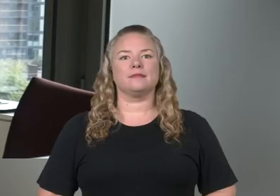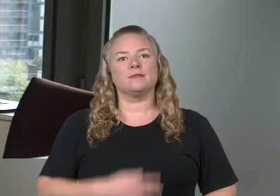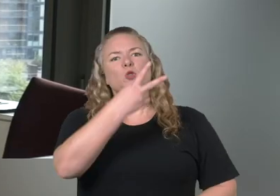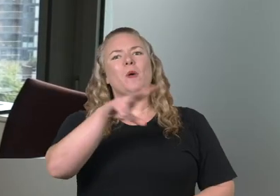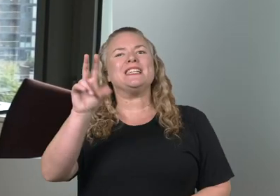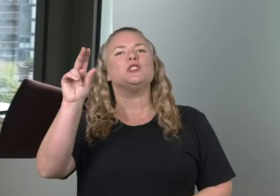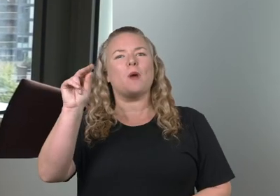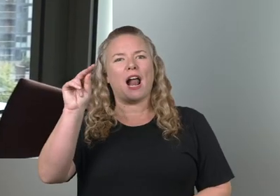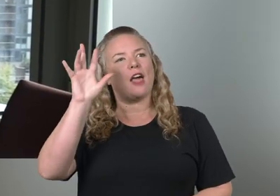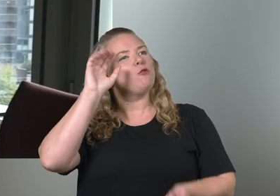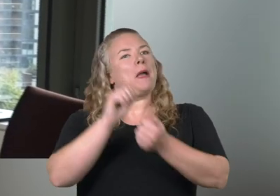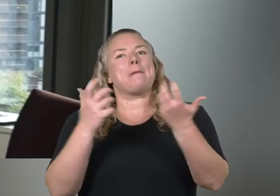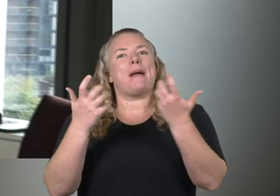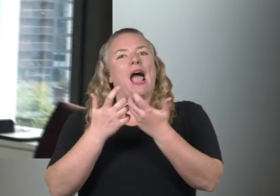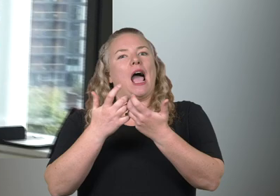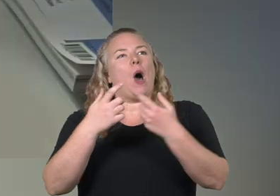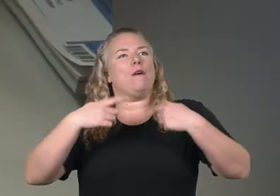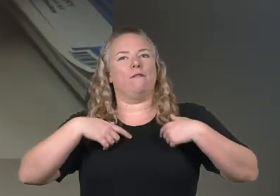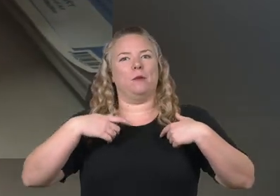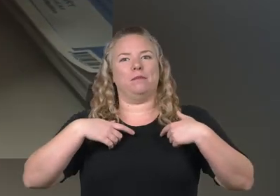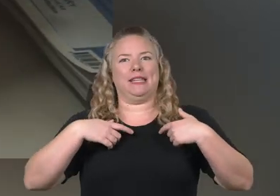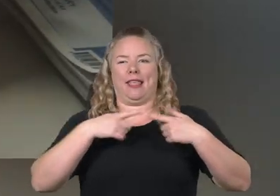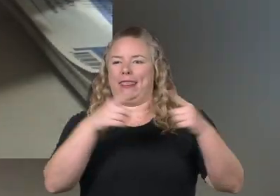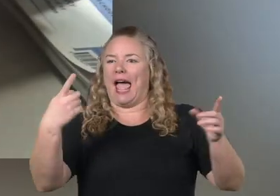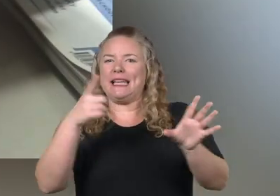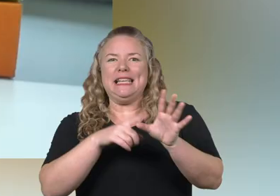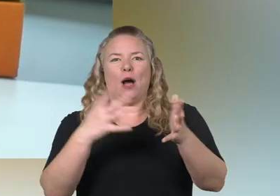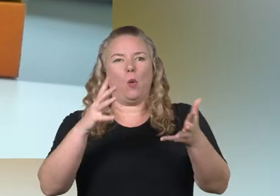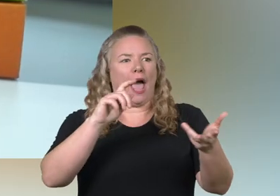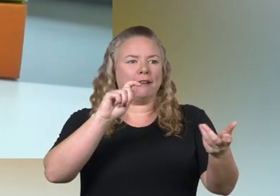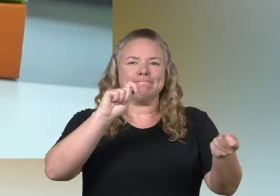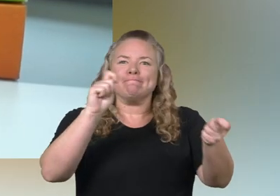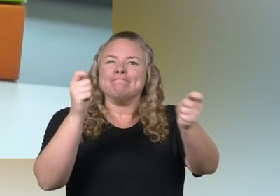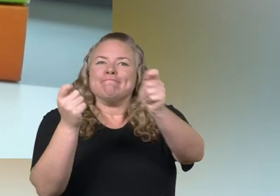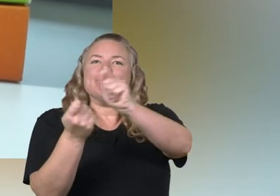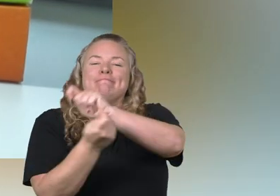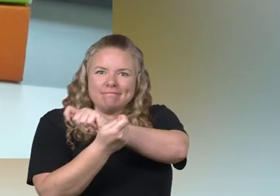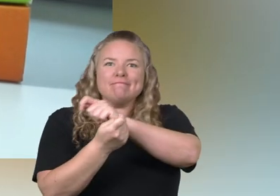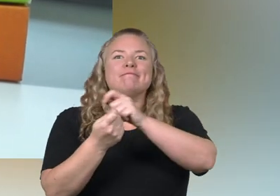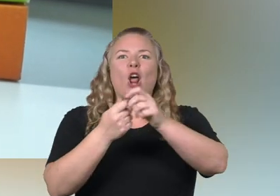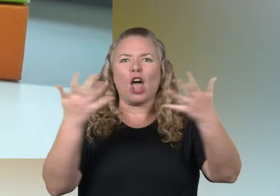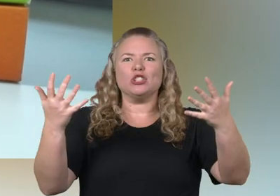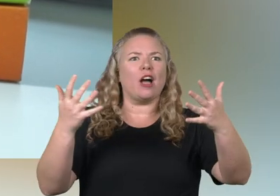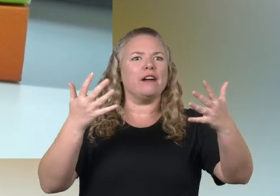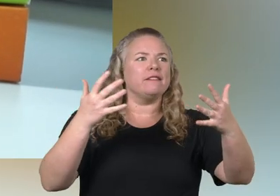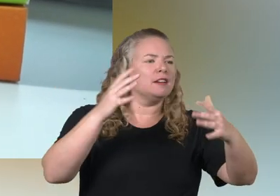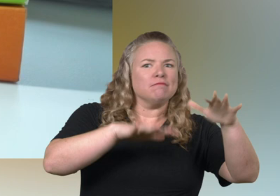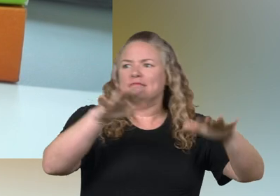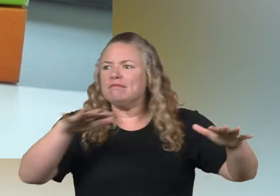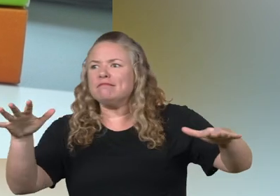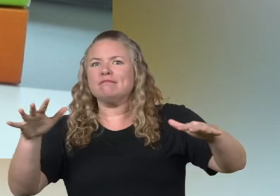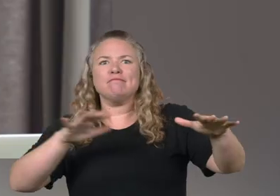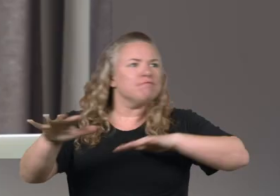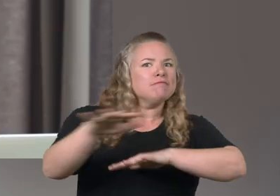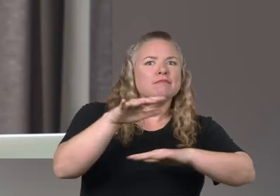To 2012, I certainly remember as quite a transitional year. I remember it as a year of a lot of flux. There was a